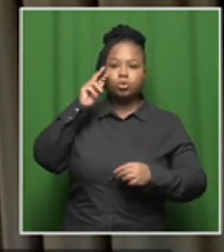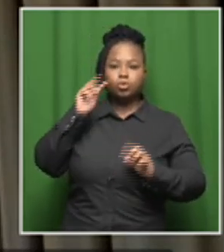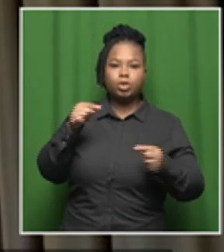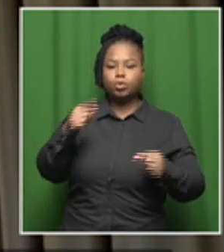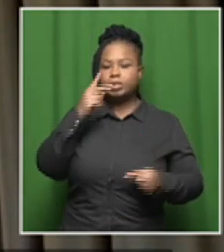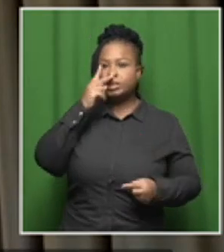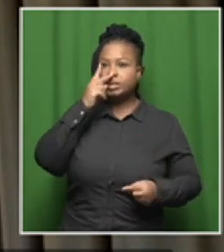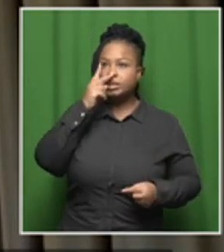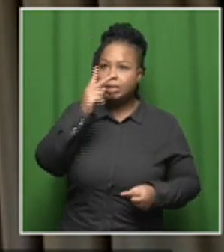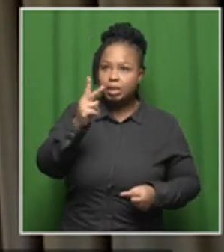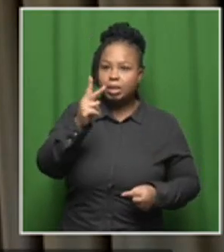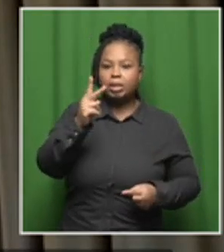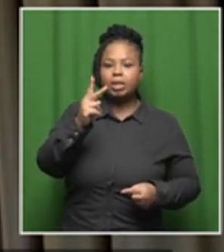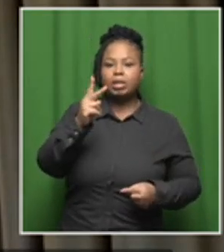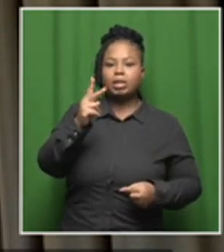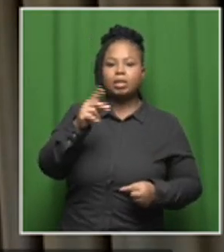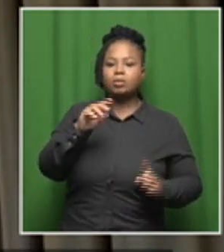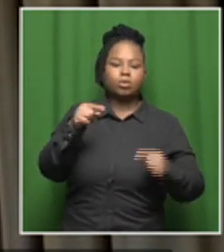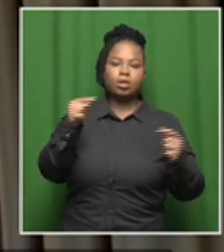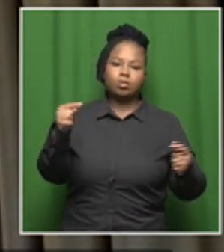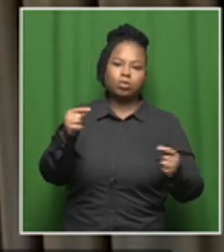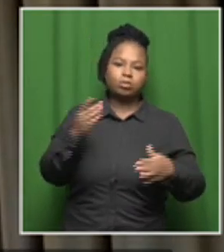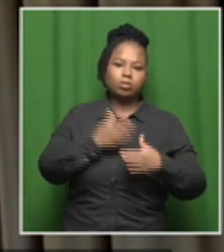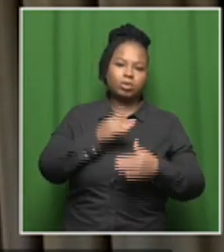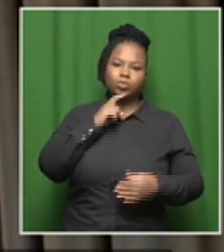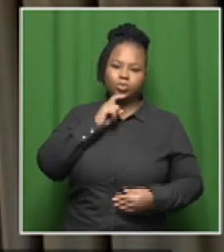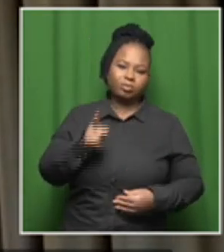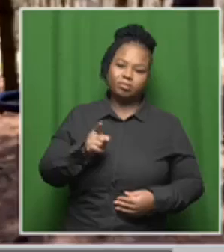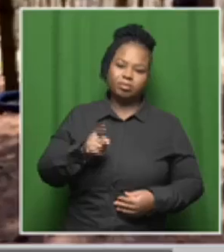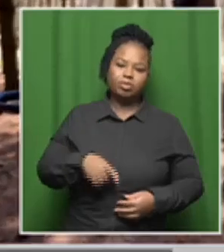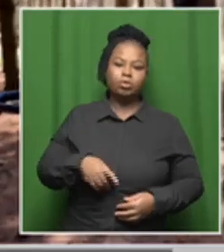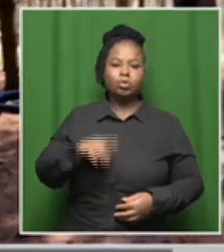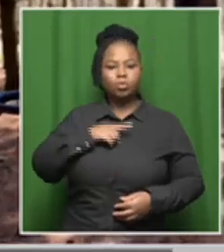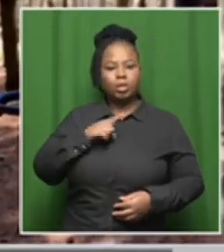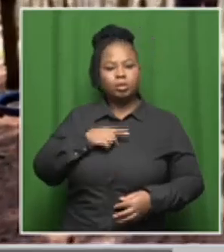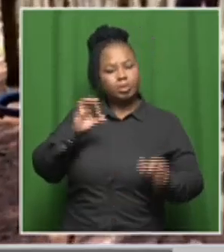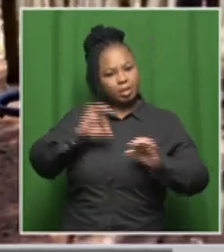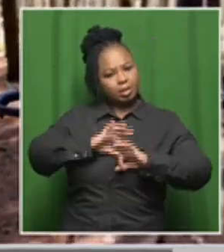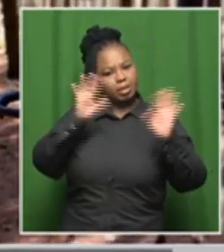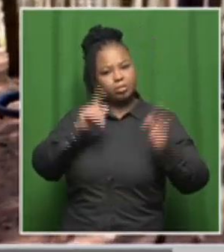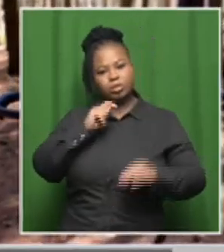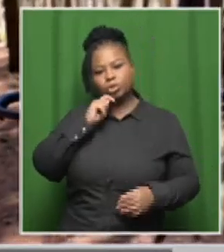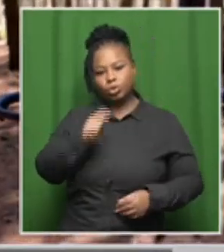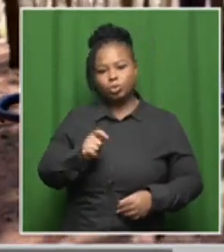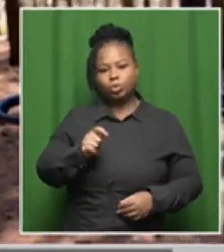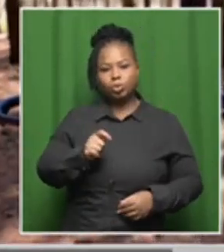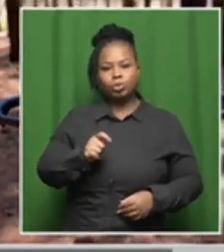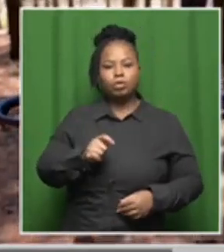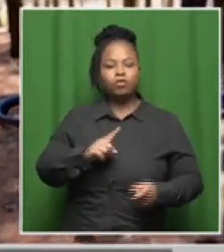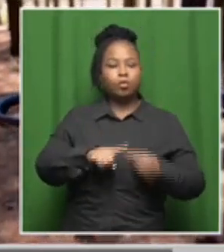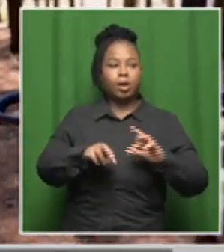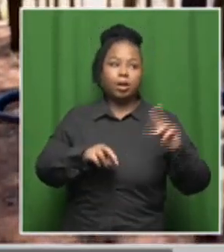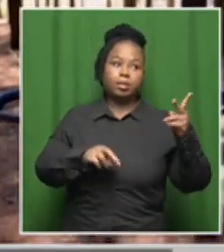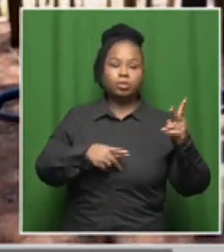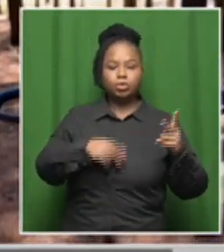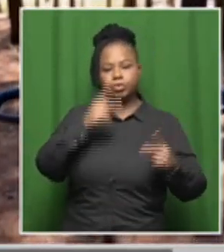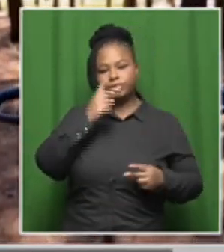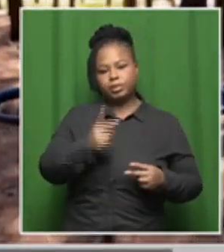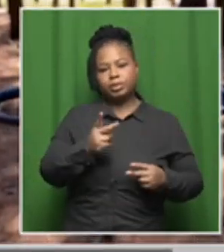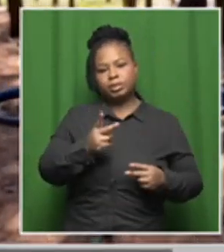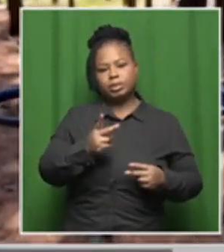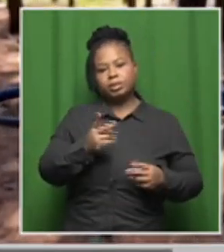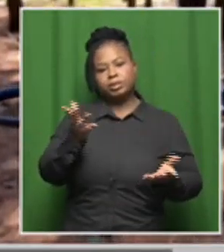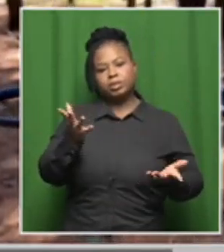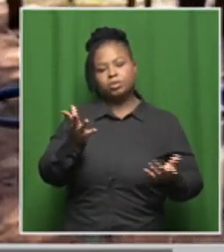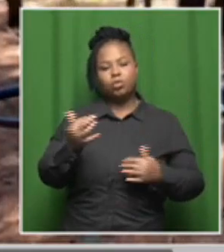operate a drone if you can't see it. Now, that obviously is in clear distinction to all the other drones that we've seen, for instance,